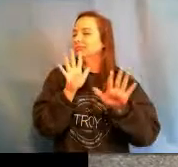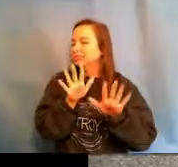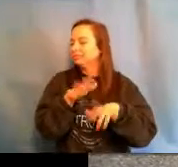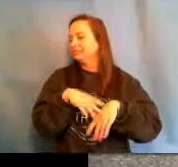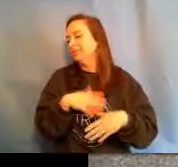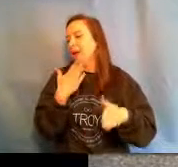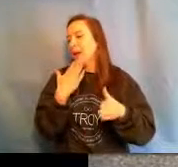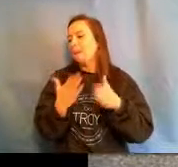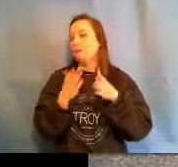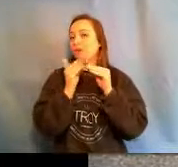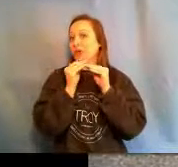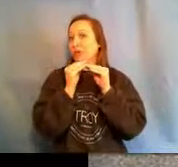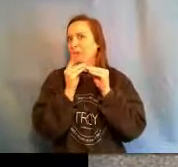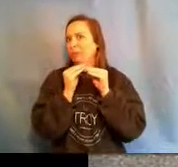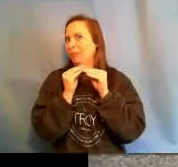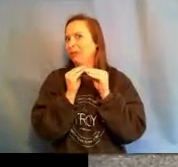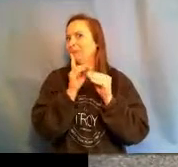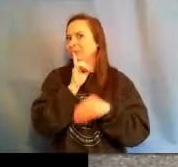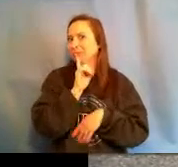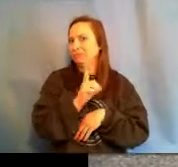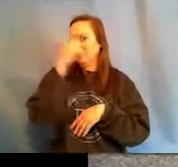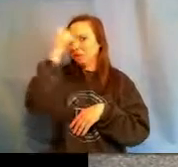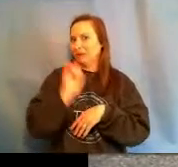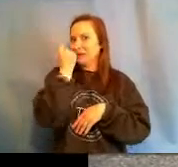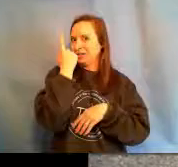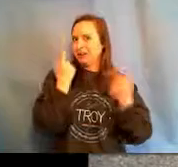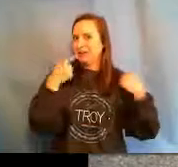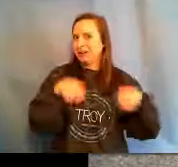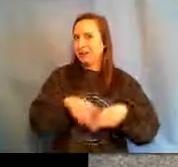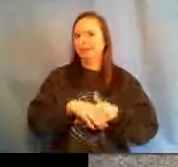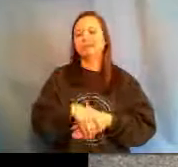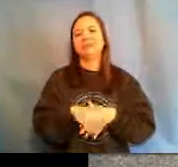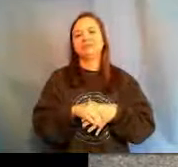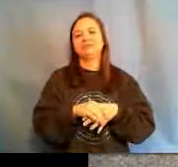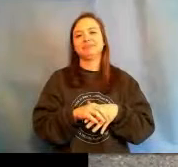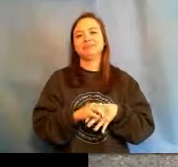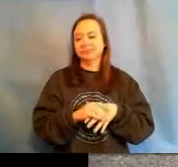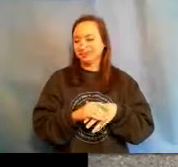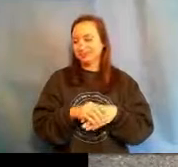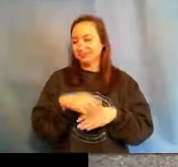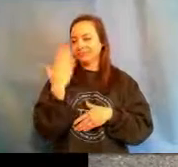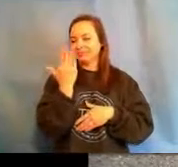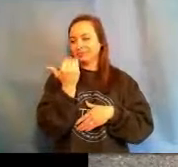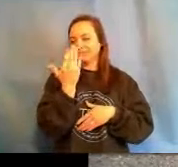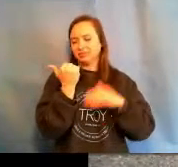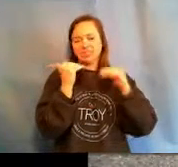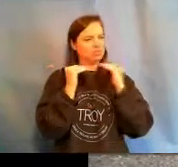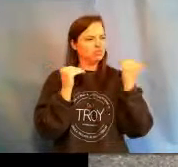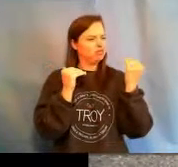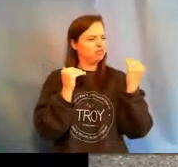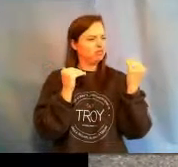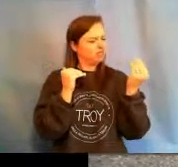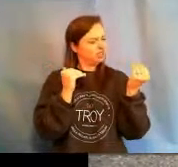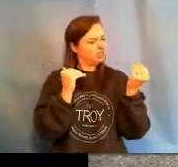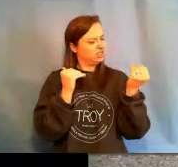Maybe we should do one more to make sure Miss Willie knows what's going on. Let's look at this one. 15 equals 14.